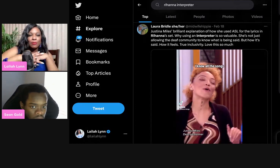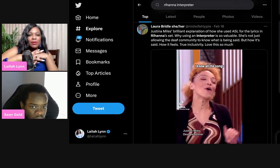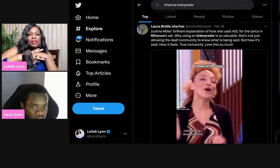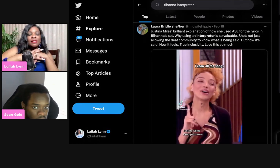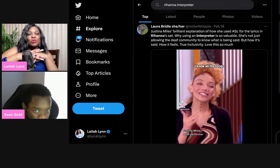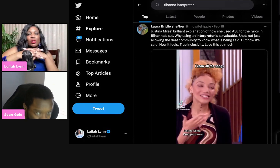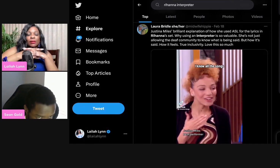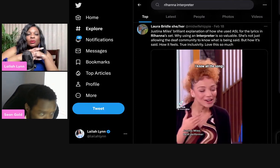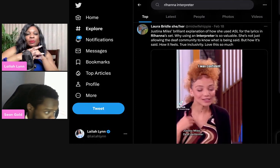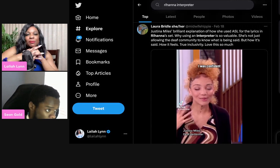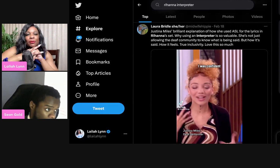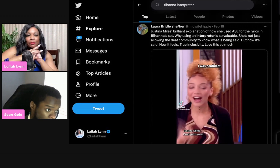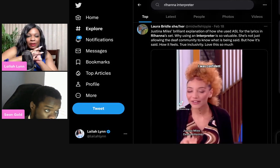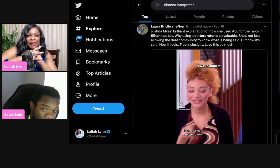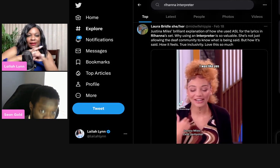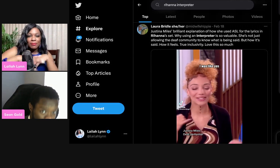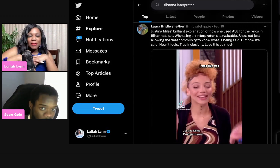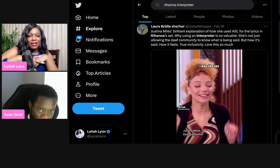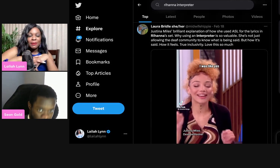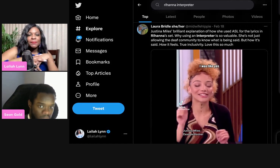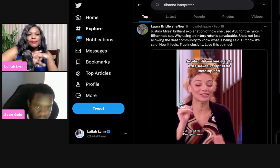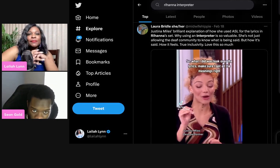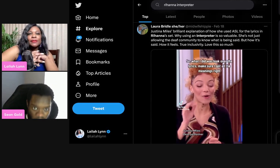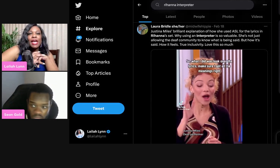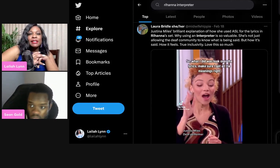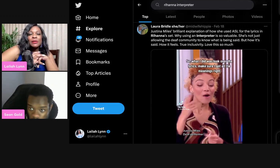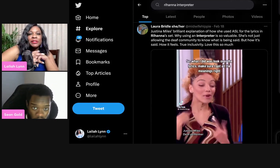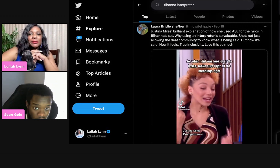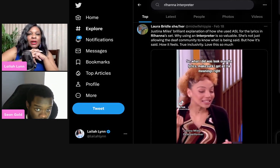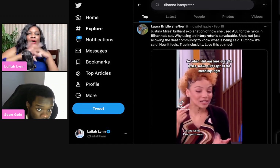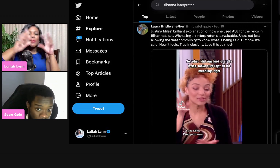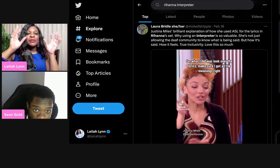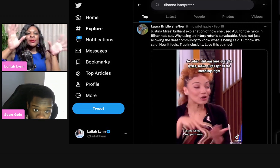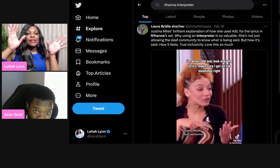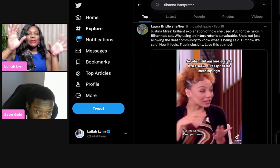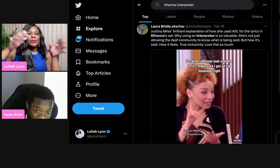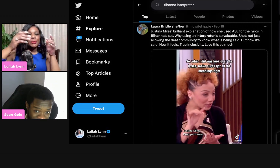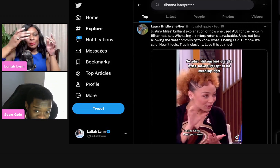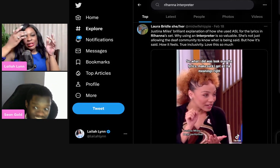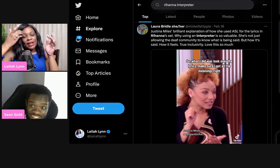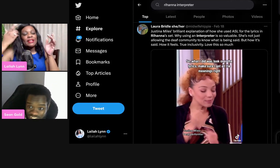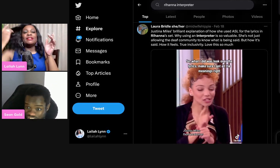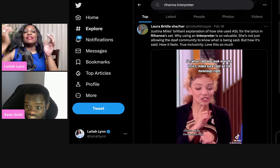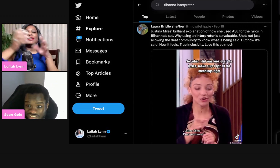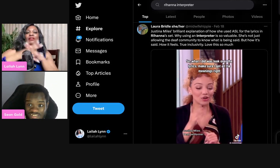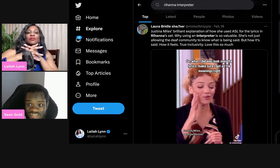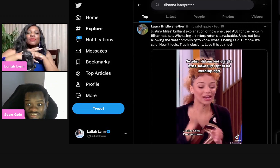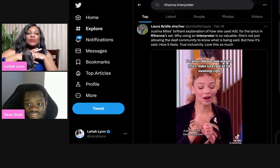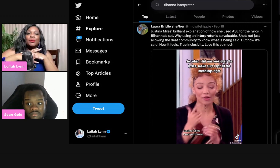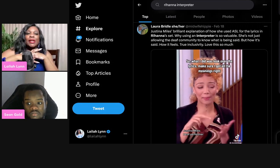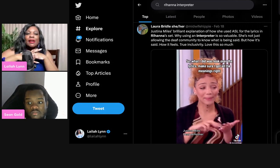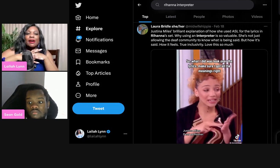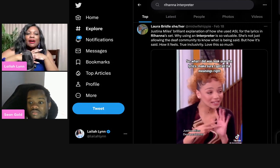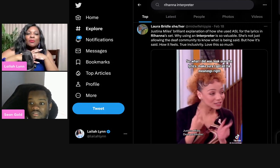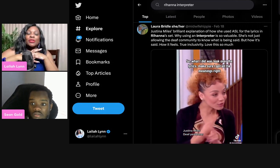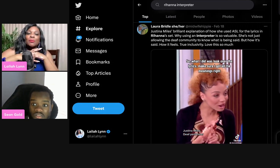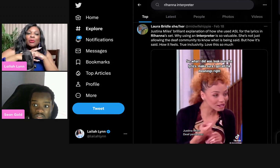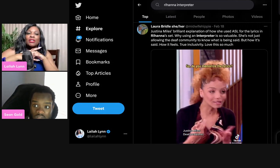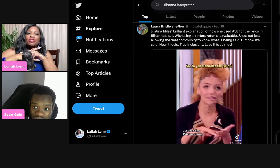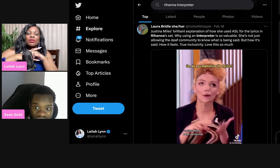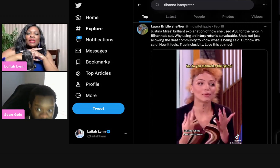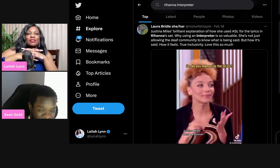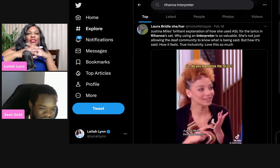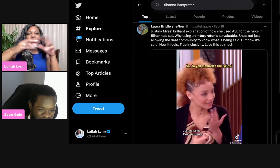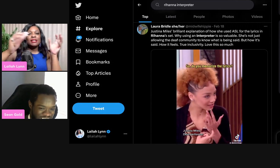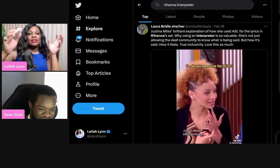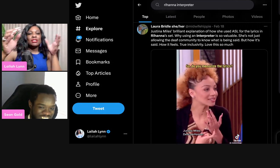certain community to include people from that community. I did want to also include Brianna did an interview with the morning